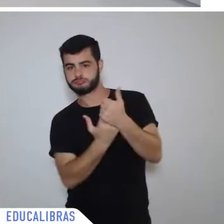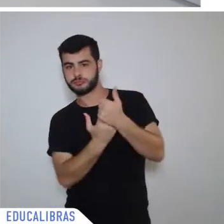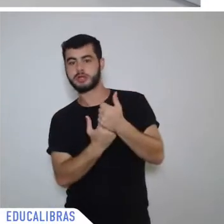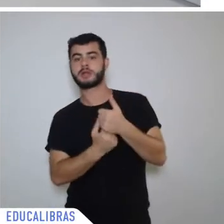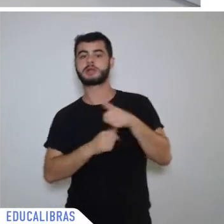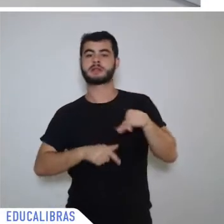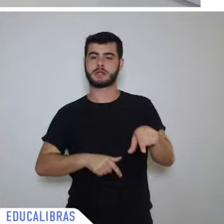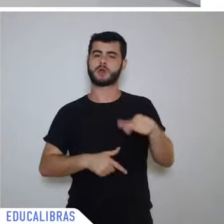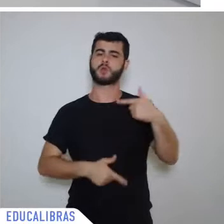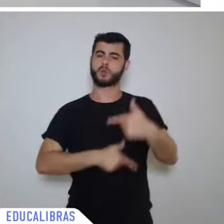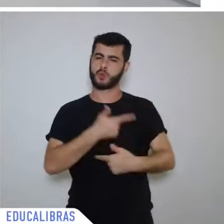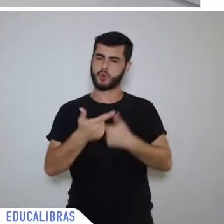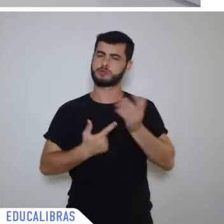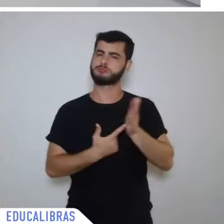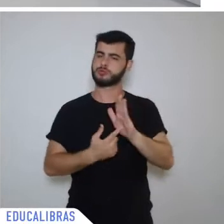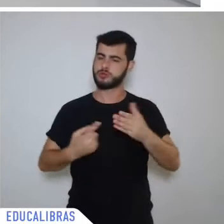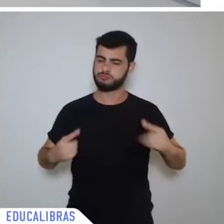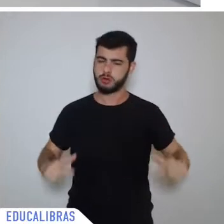murdered,